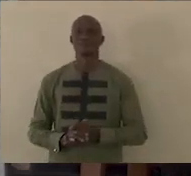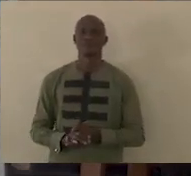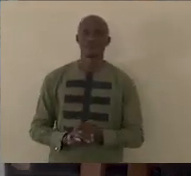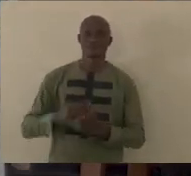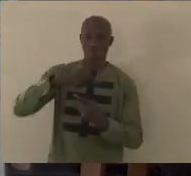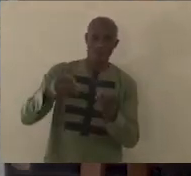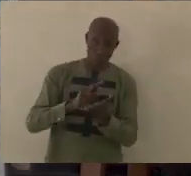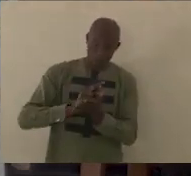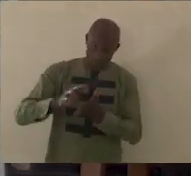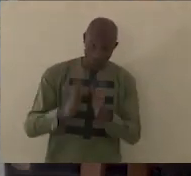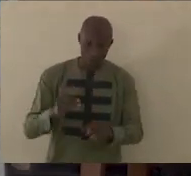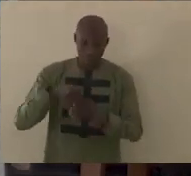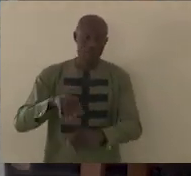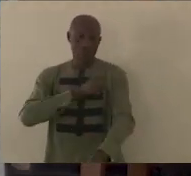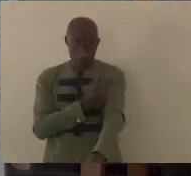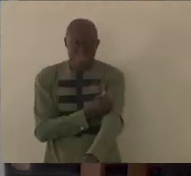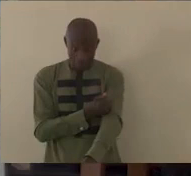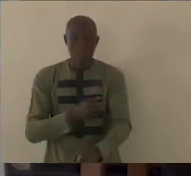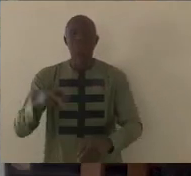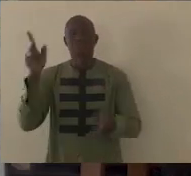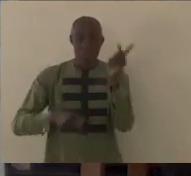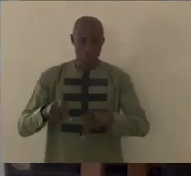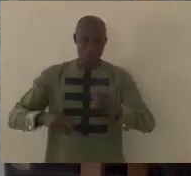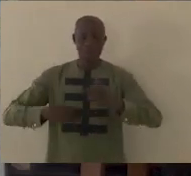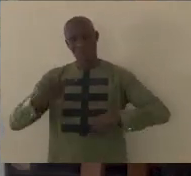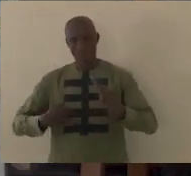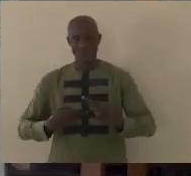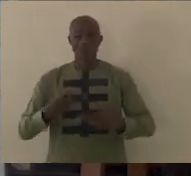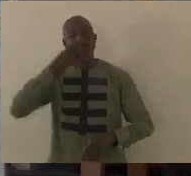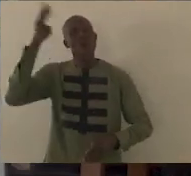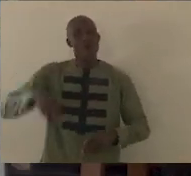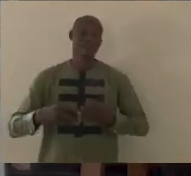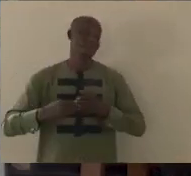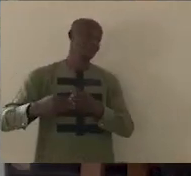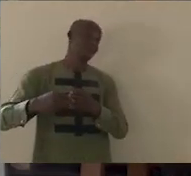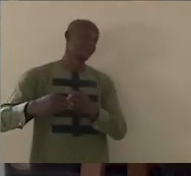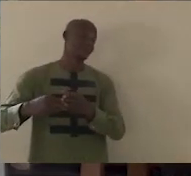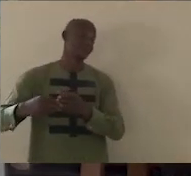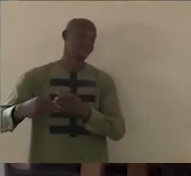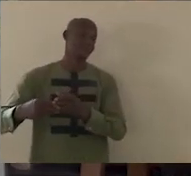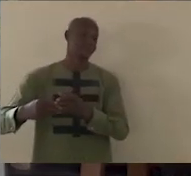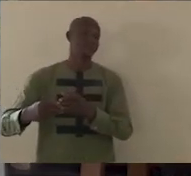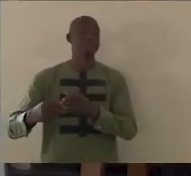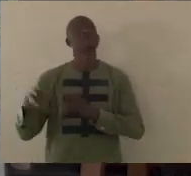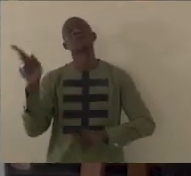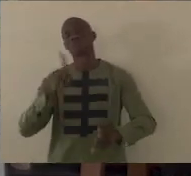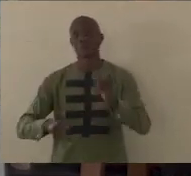is made. When the righteous are in authority, the people rejoice. When the wicked rule,